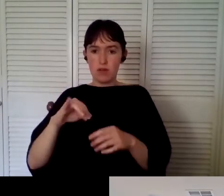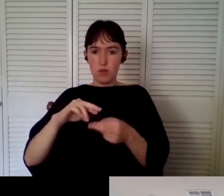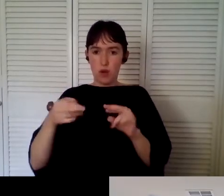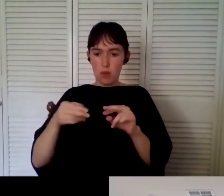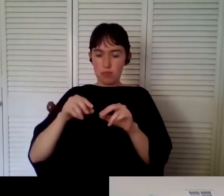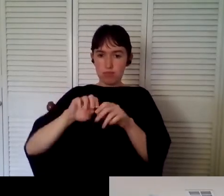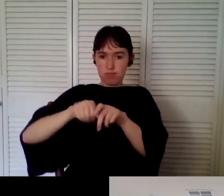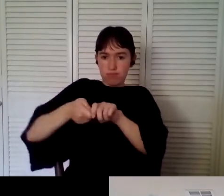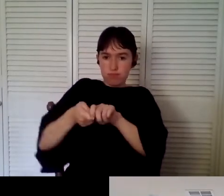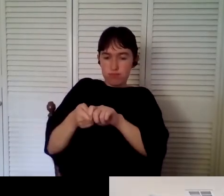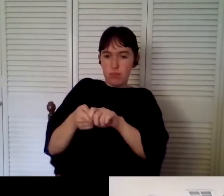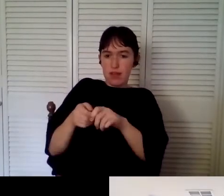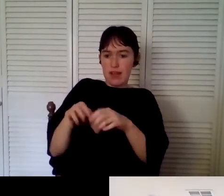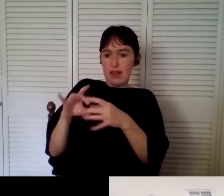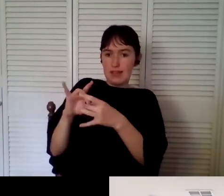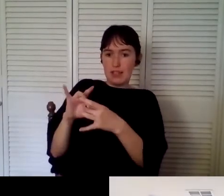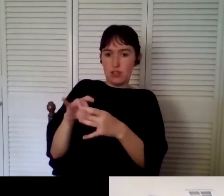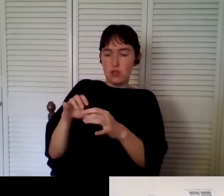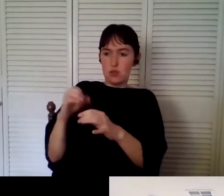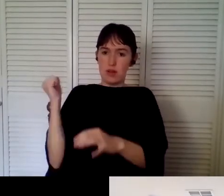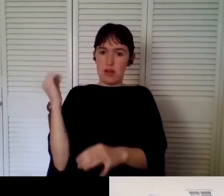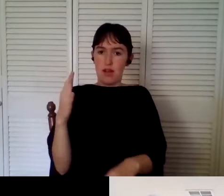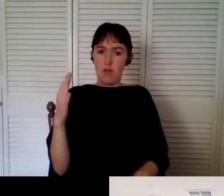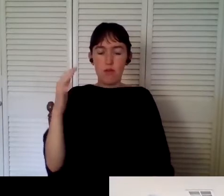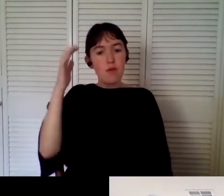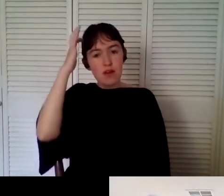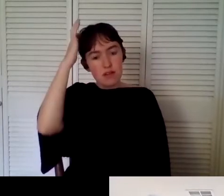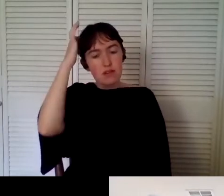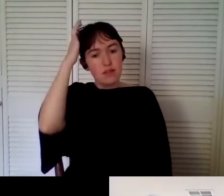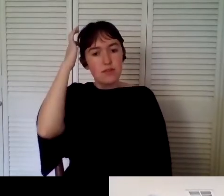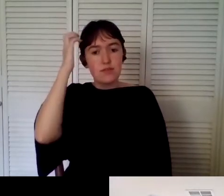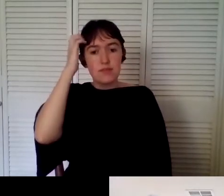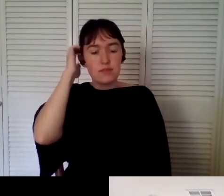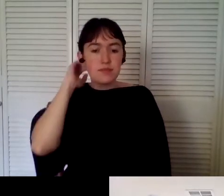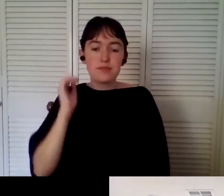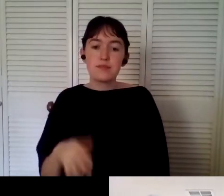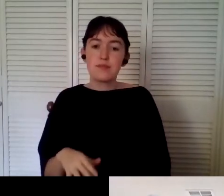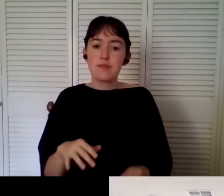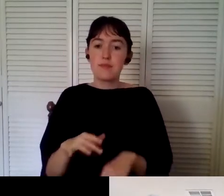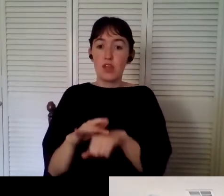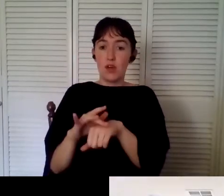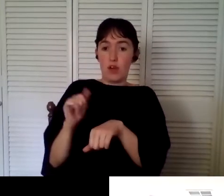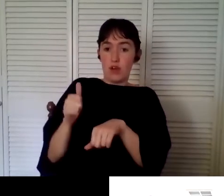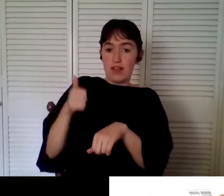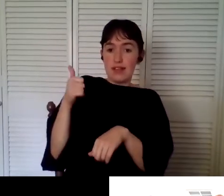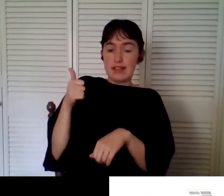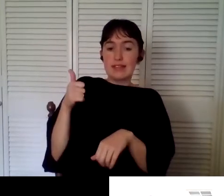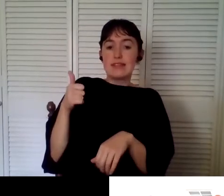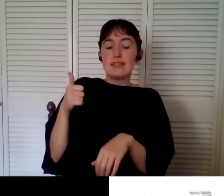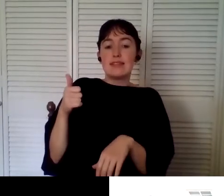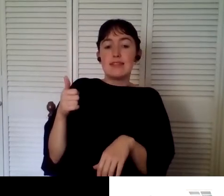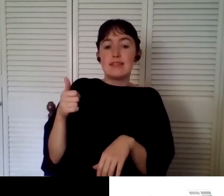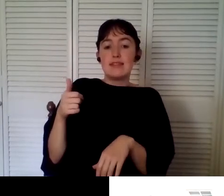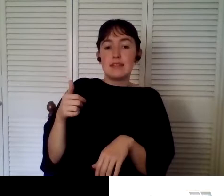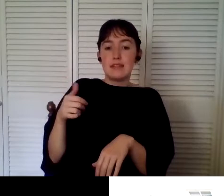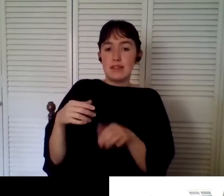conclusive. Earlier arrowheads, the earliest things that we can concretely call arrowheads, had what we call